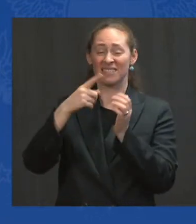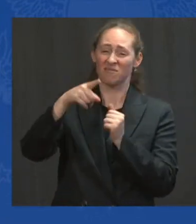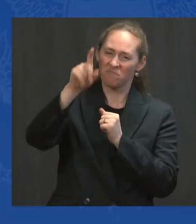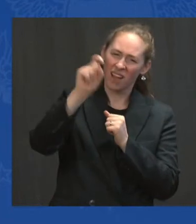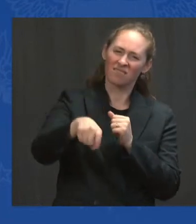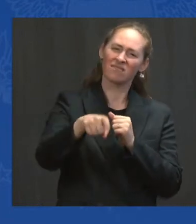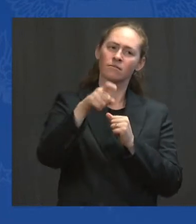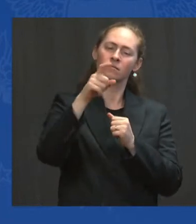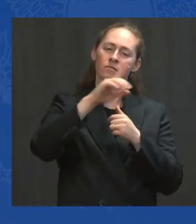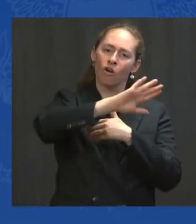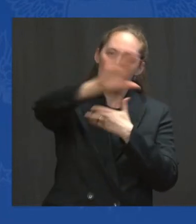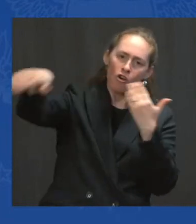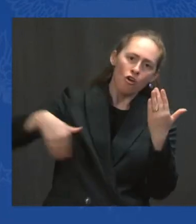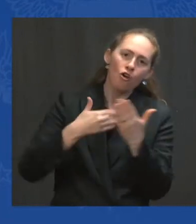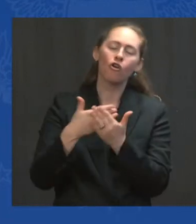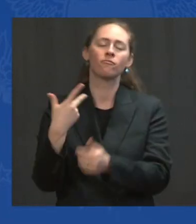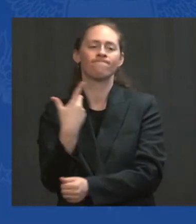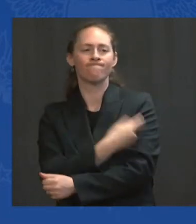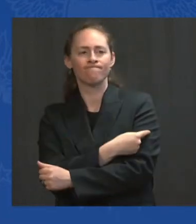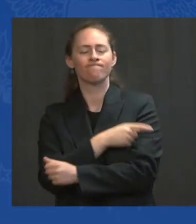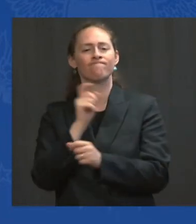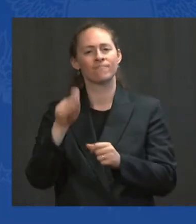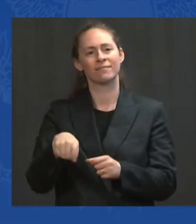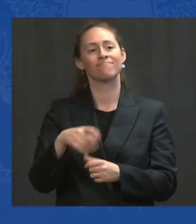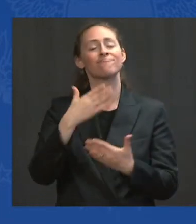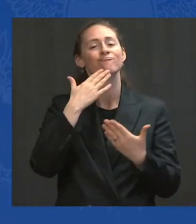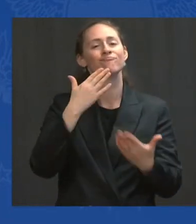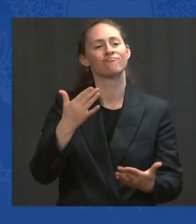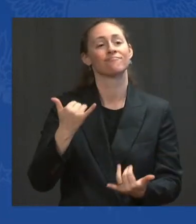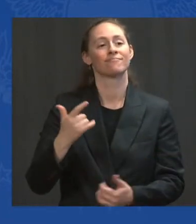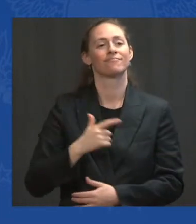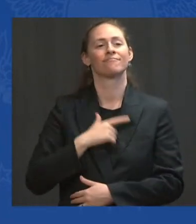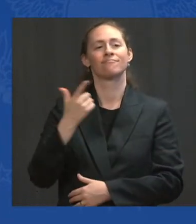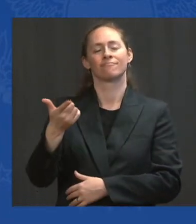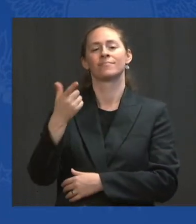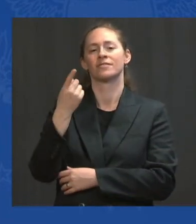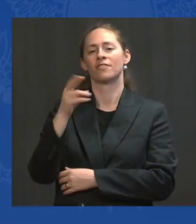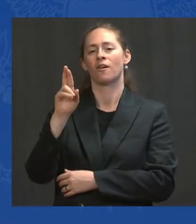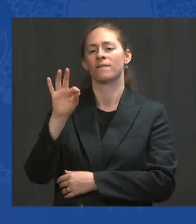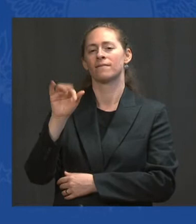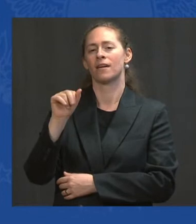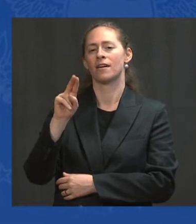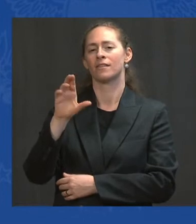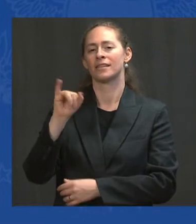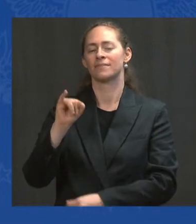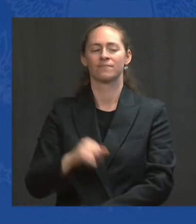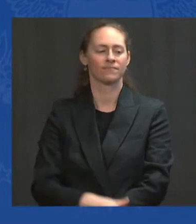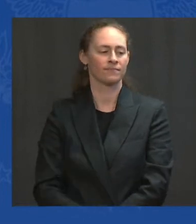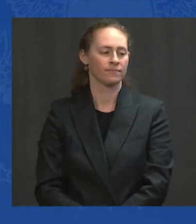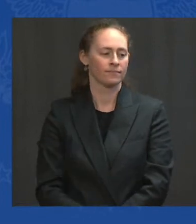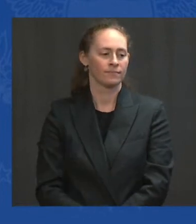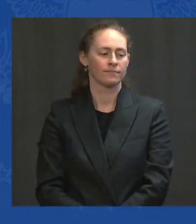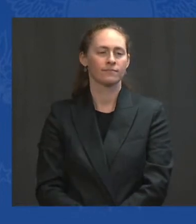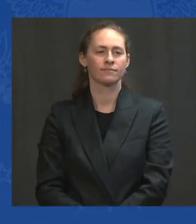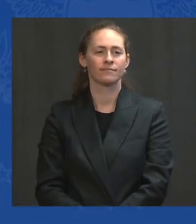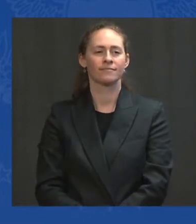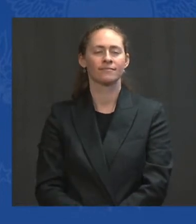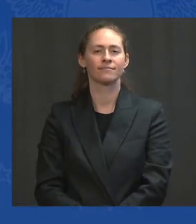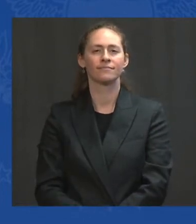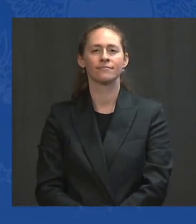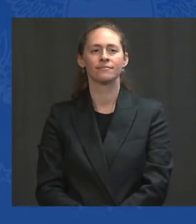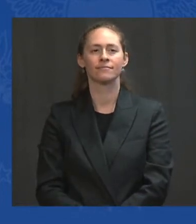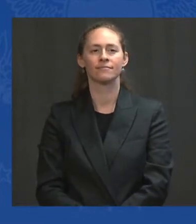get vaccinated. Thank you. I'll now turn things over to Dr. Fauci. Thank you very much, Dr. Walensky. As you heard from